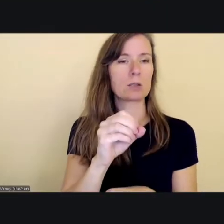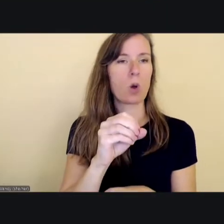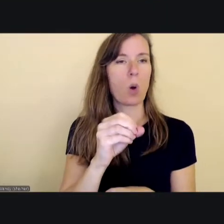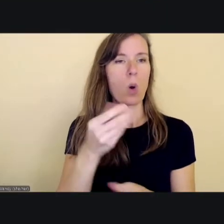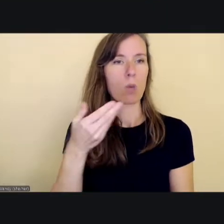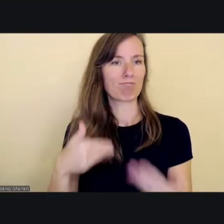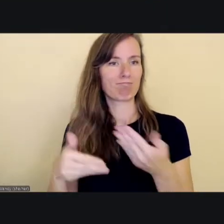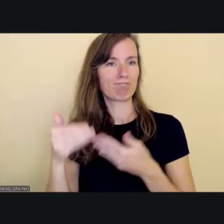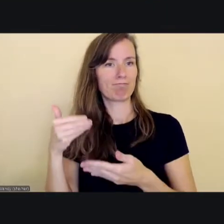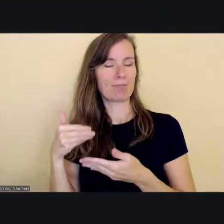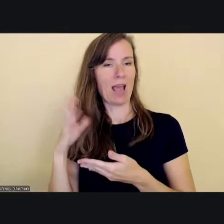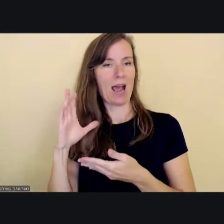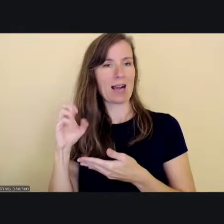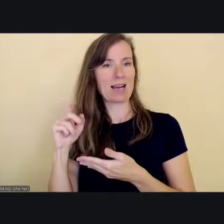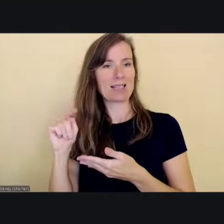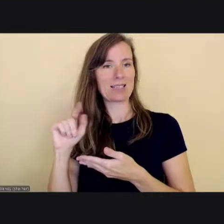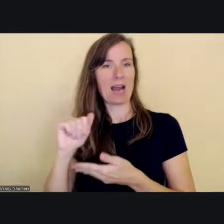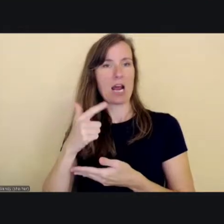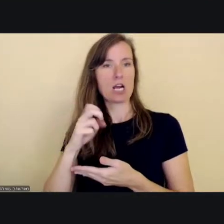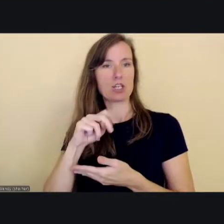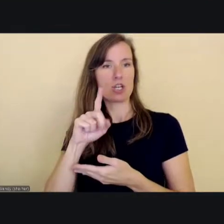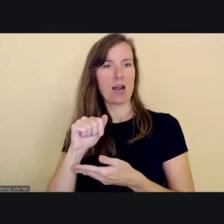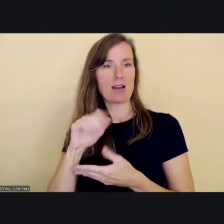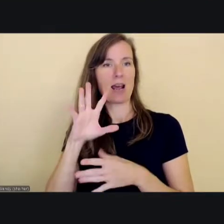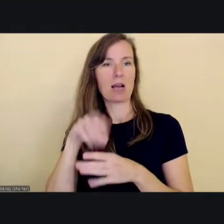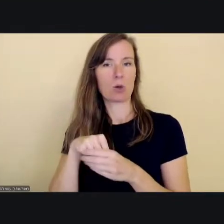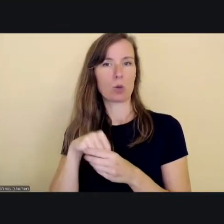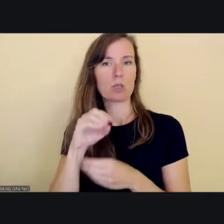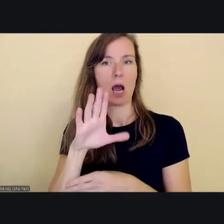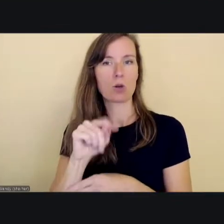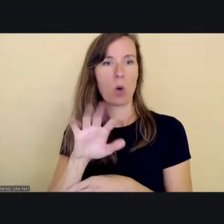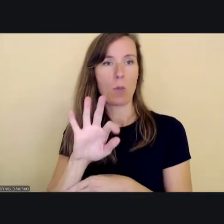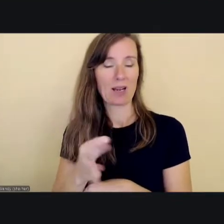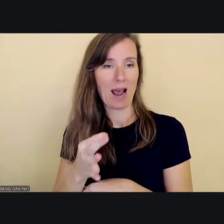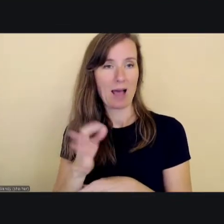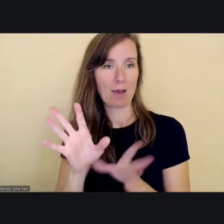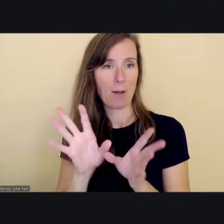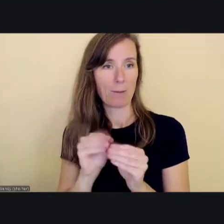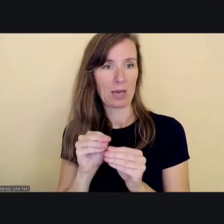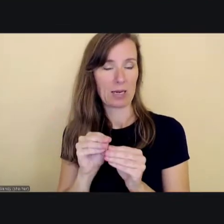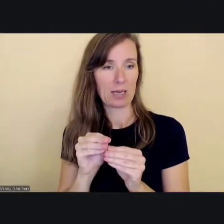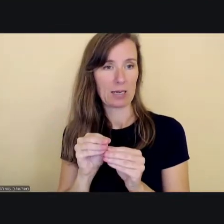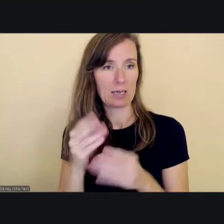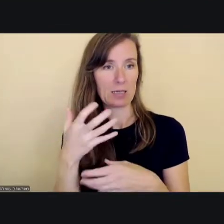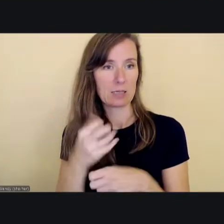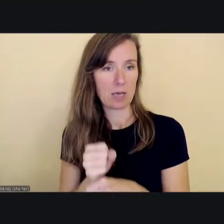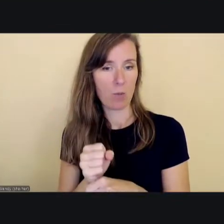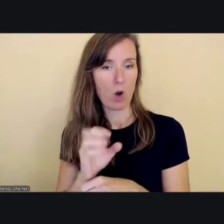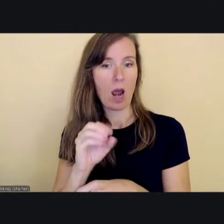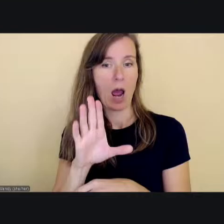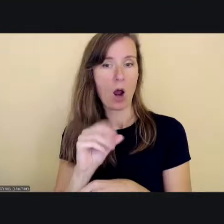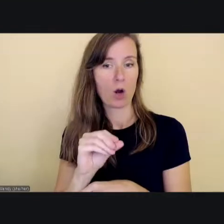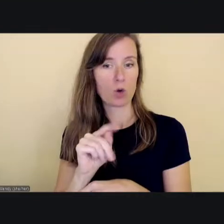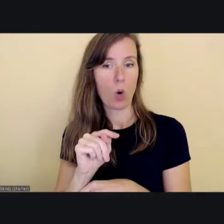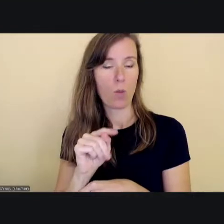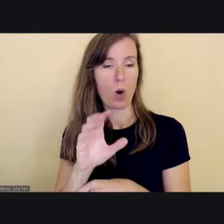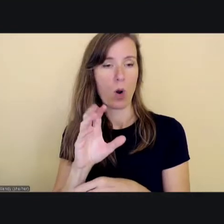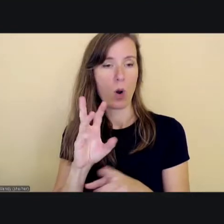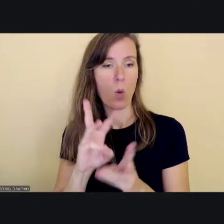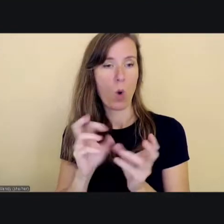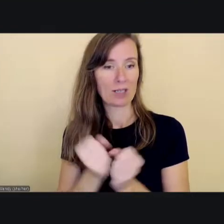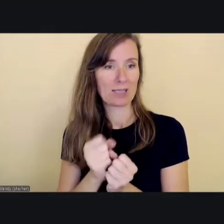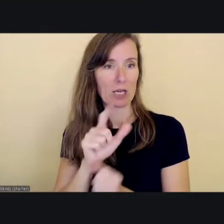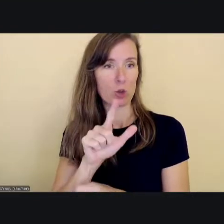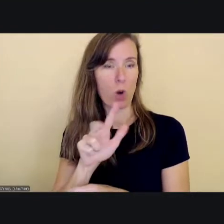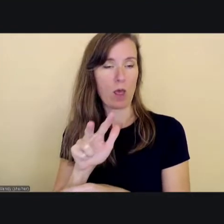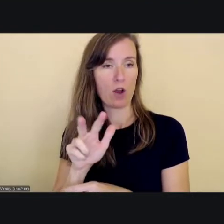the October 9th town meeting minutes, the October work session, 23rd minutes, the CPRC grant,